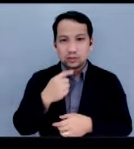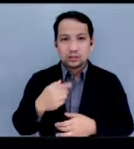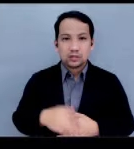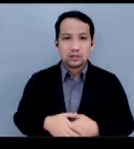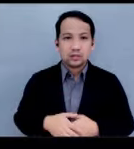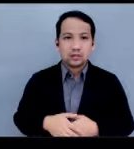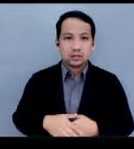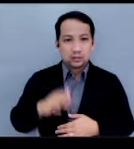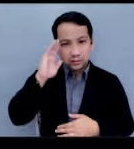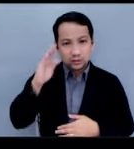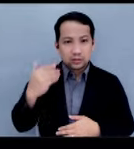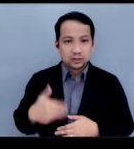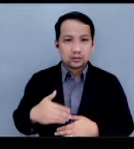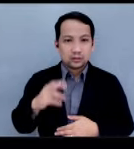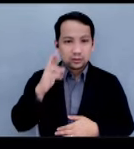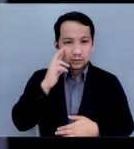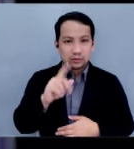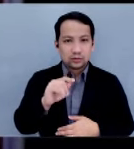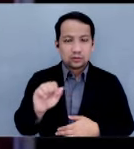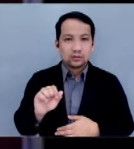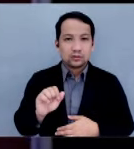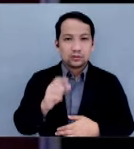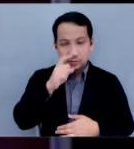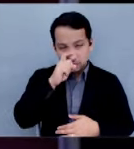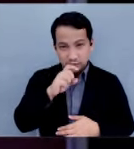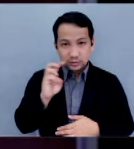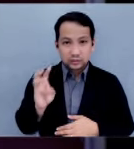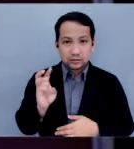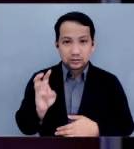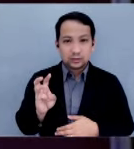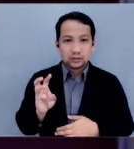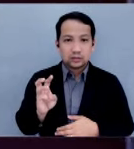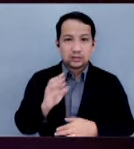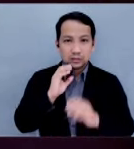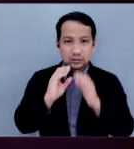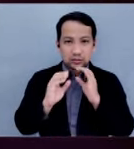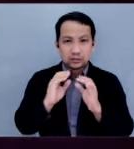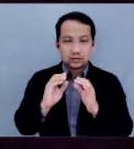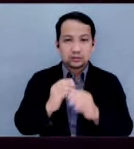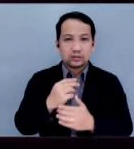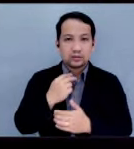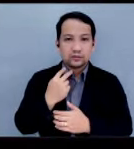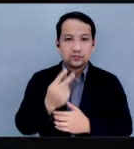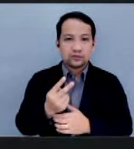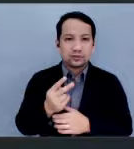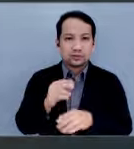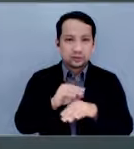Hi, I'm Ron Titular. I'm 60 years old, and I'm a communications coach and broadcast consultant.